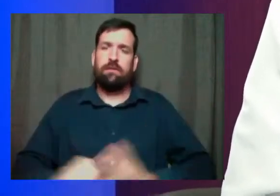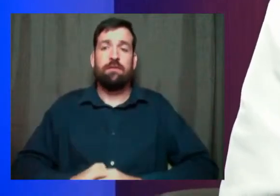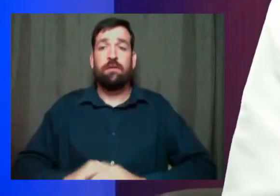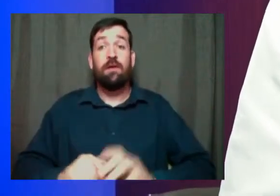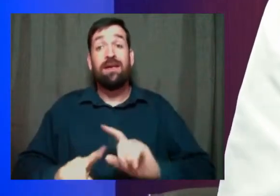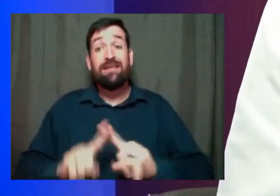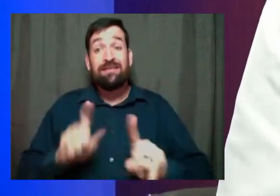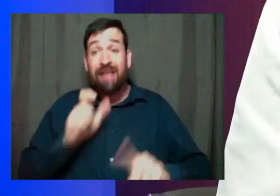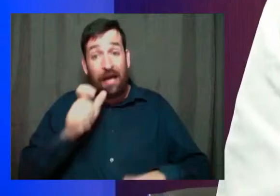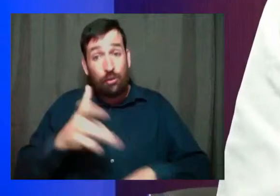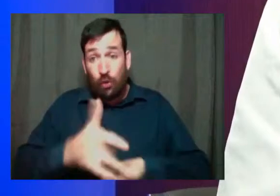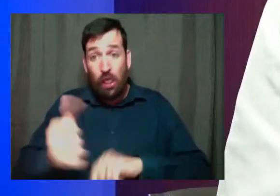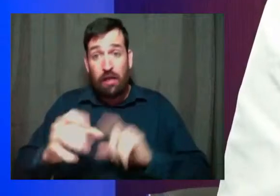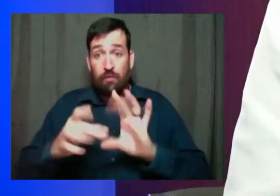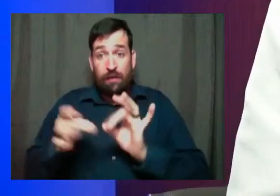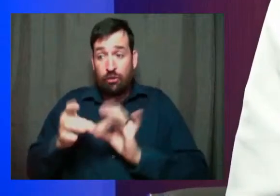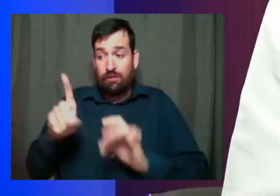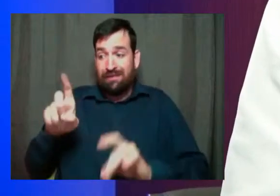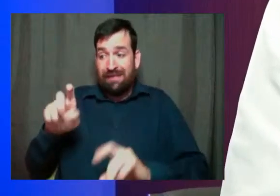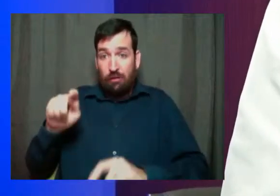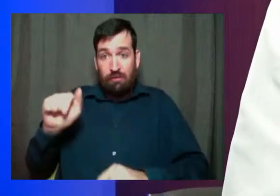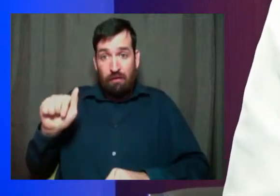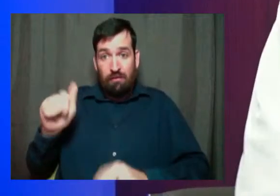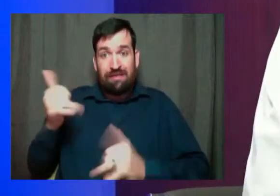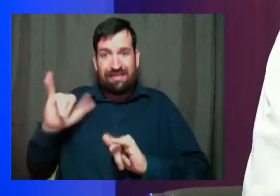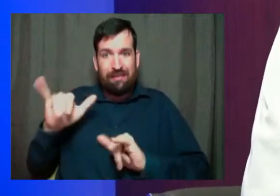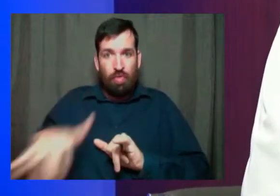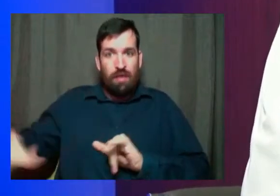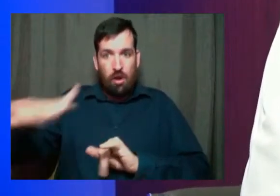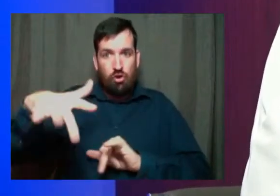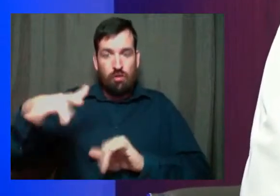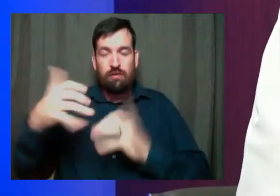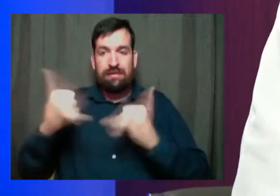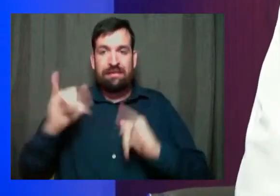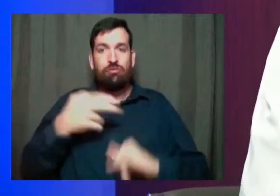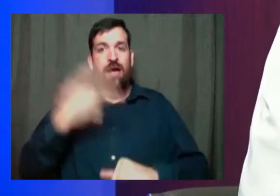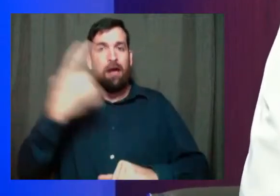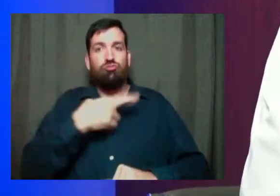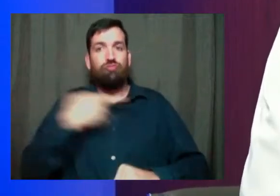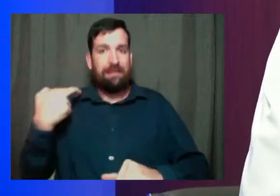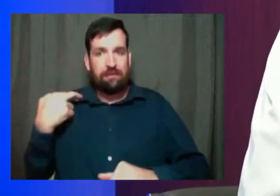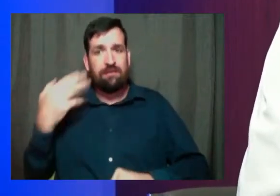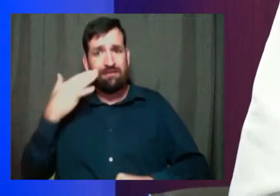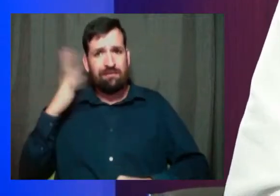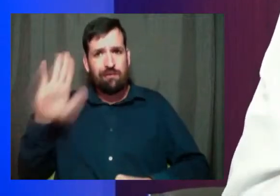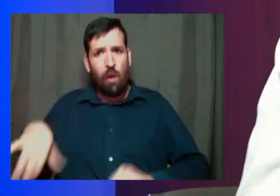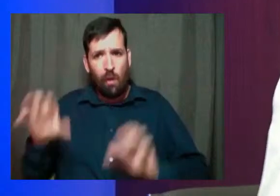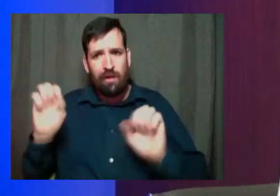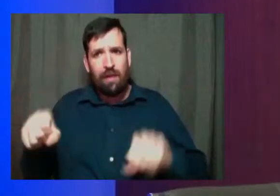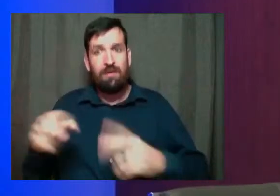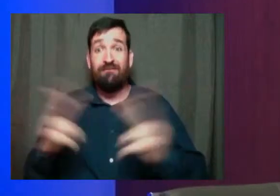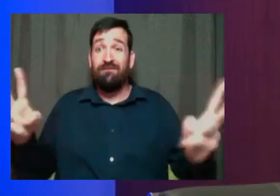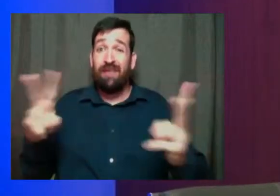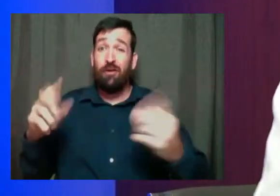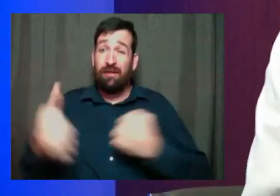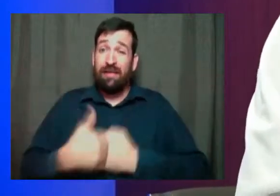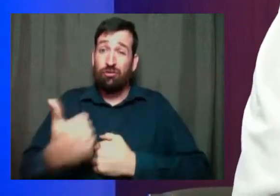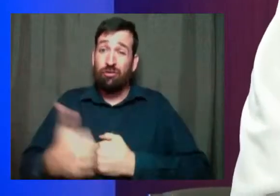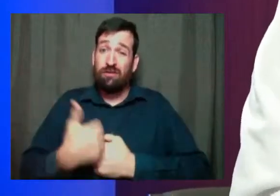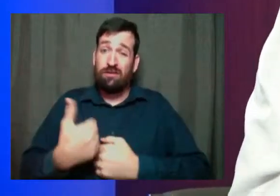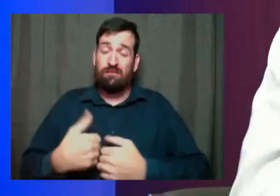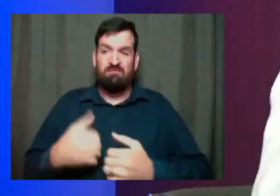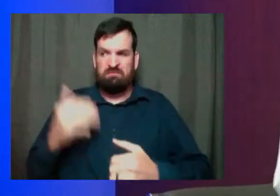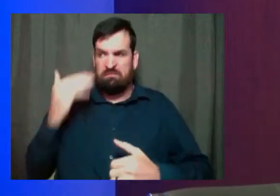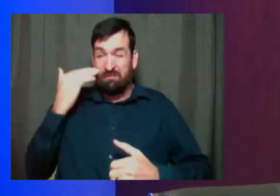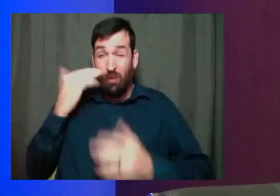say Delta variant is still out there. Mm-hmm. It's still high risk. We still know it has it can be very lethal. We don't know that much about the Omicron one